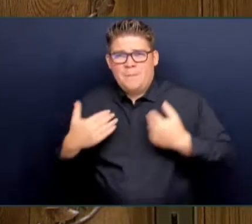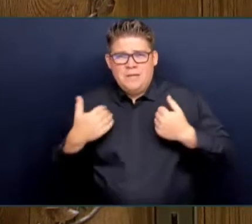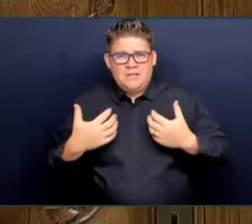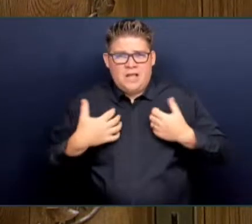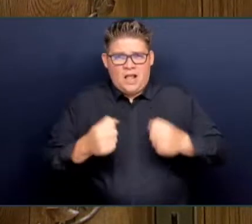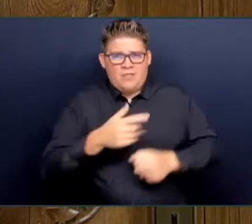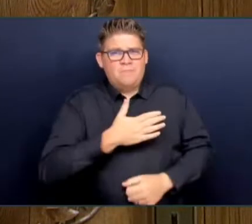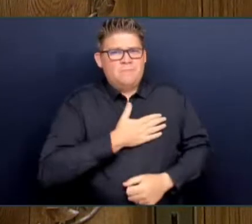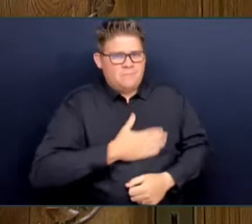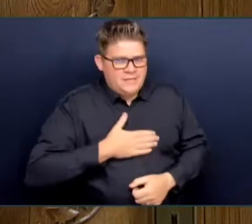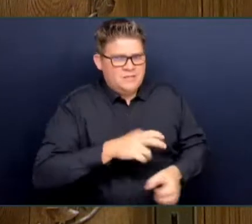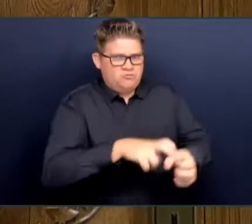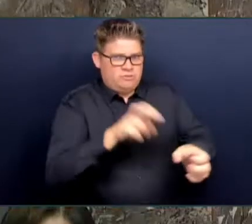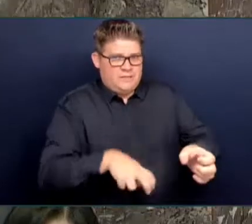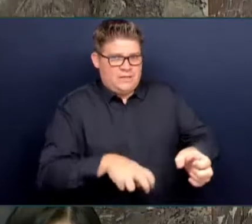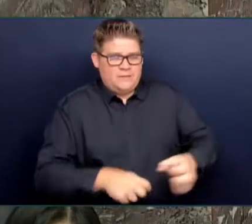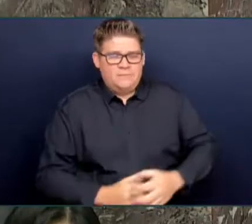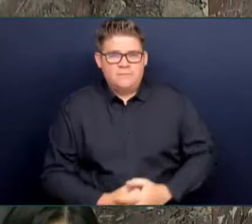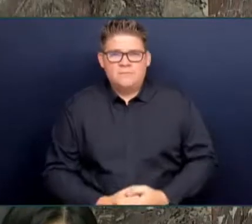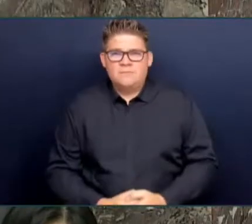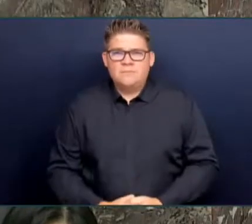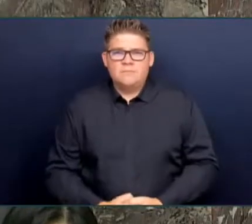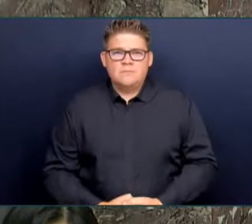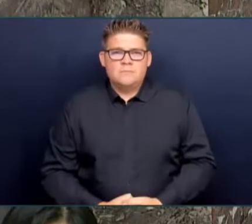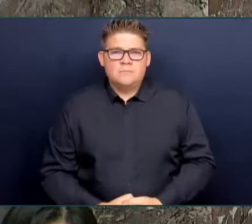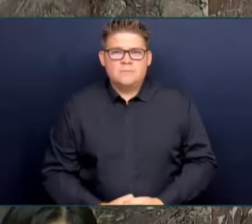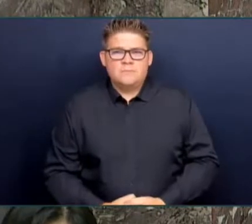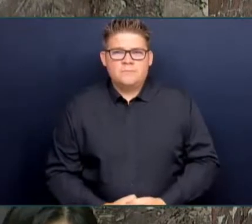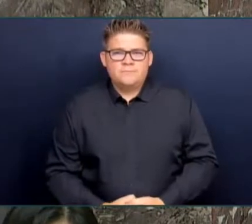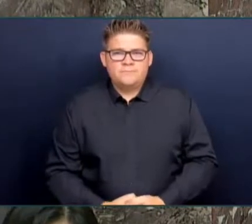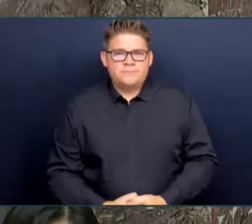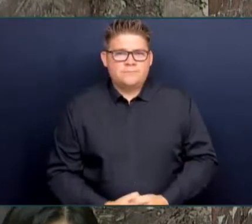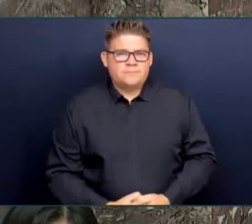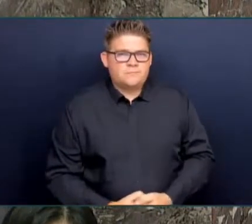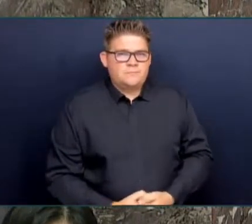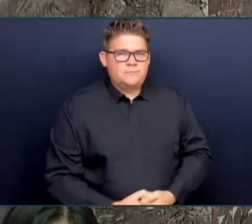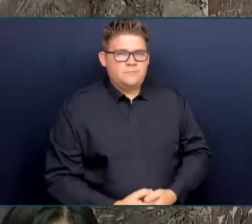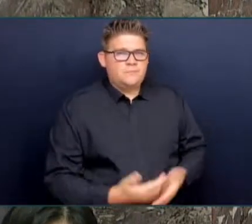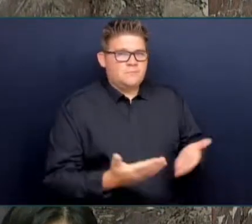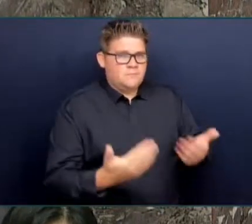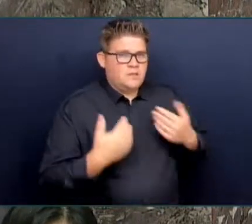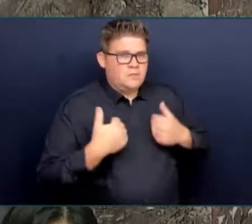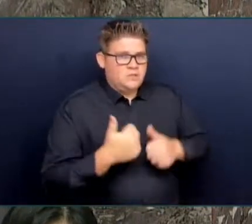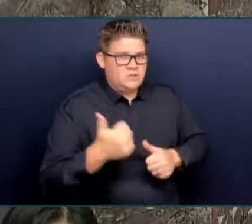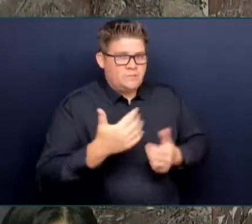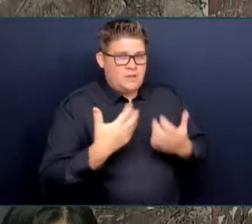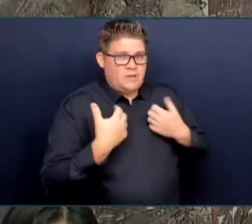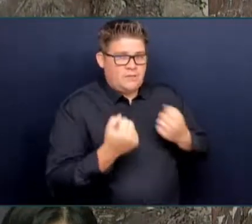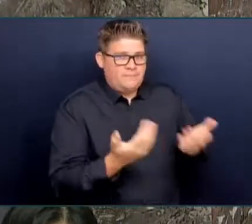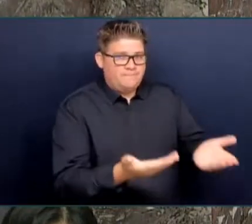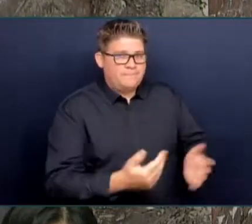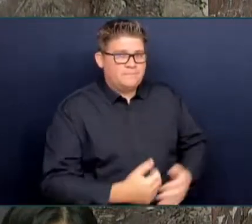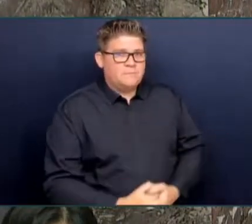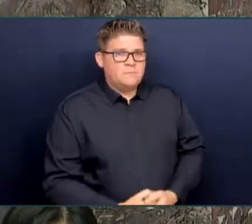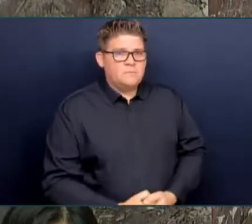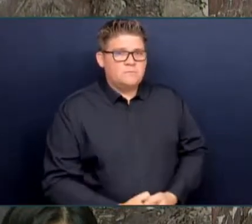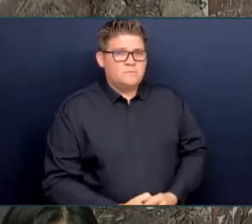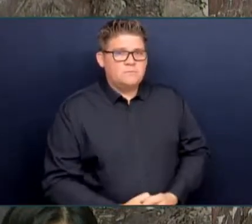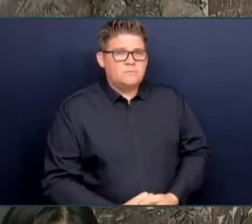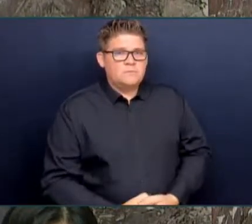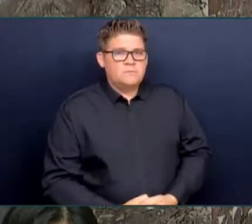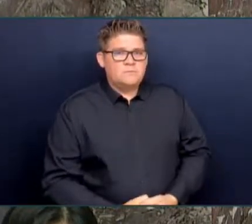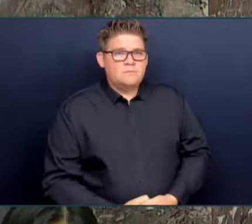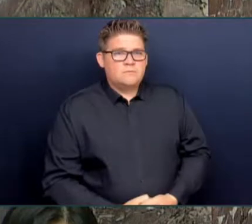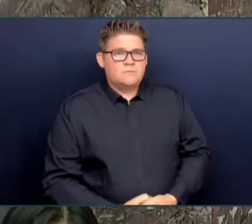Minister of Health. Honourable Speaker, I'm glad that the Leader of the Opposition was lauding the Canadian Institute for Health Information, because they actually